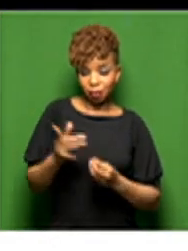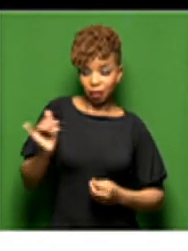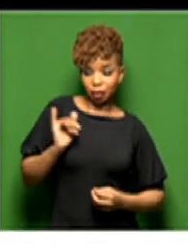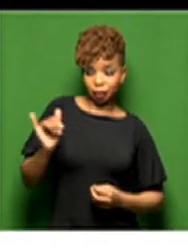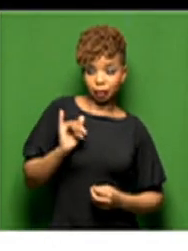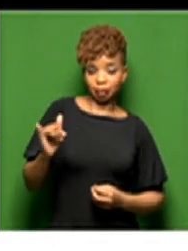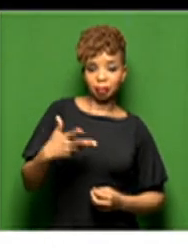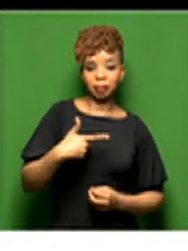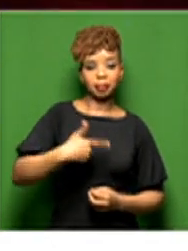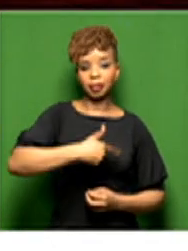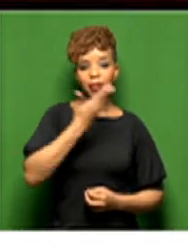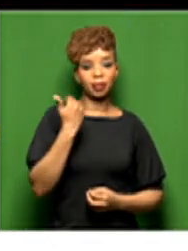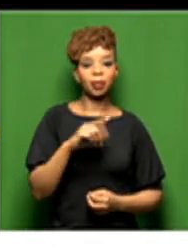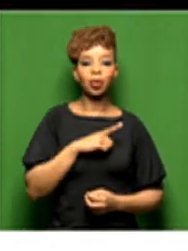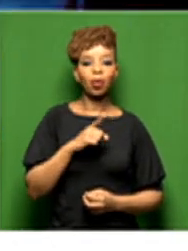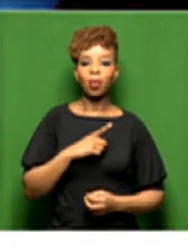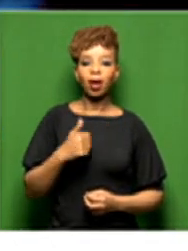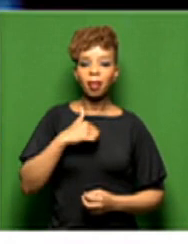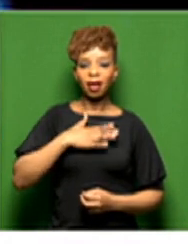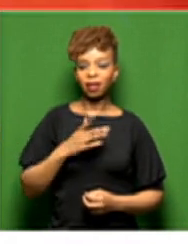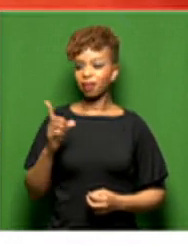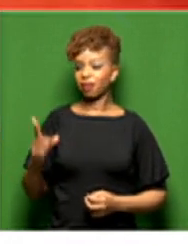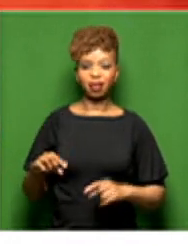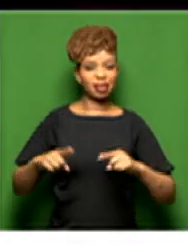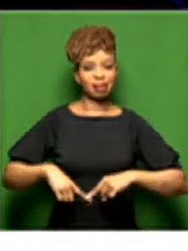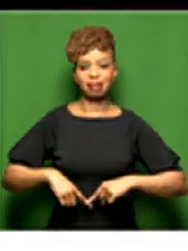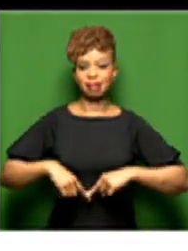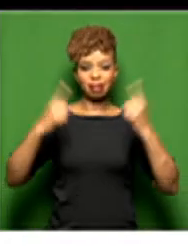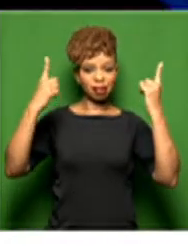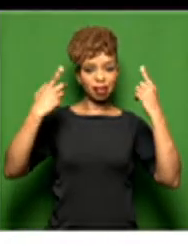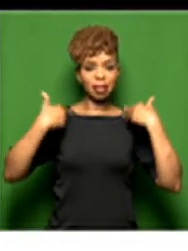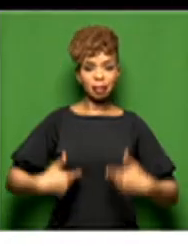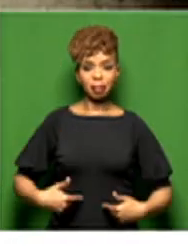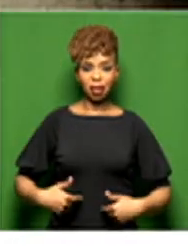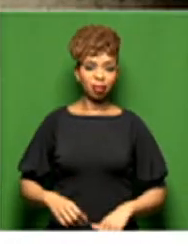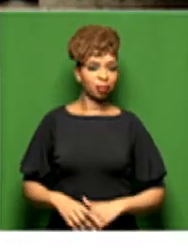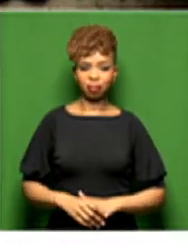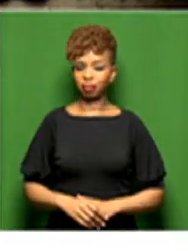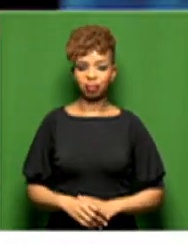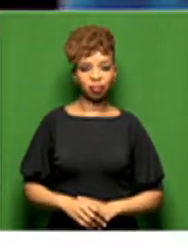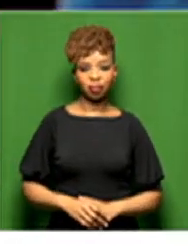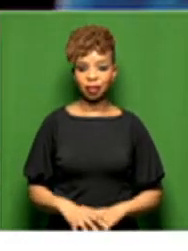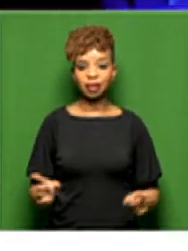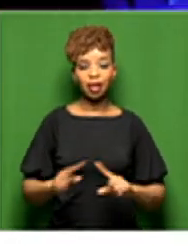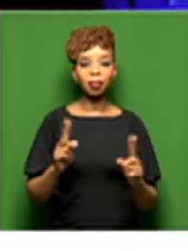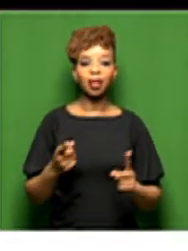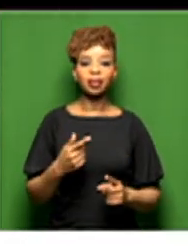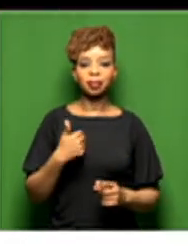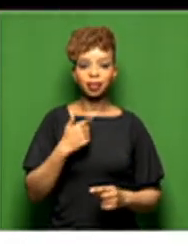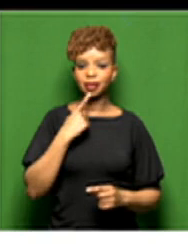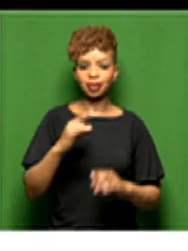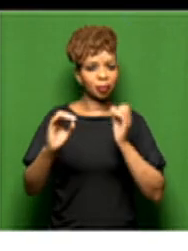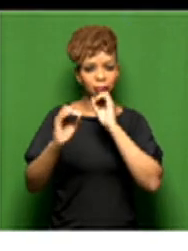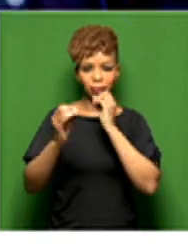very like far off character to who I actually am. So I could say actually there were